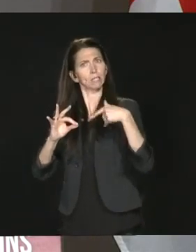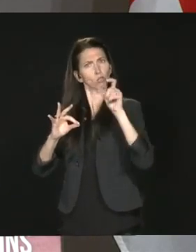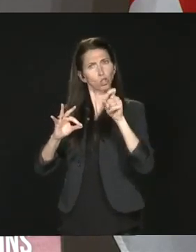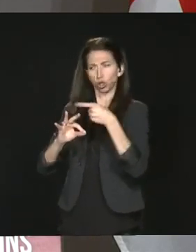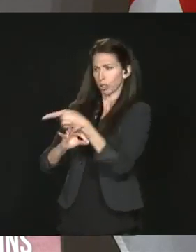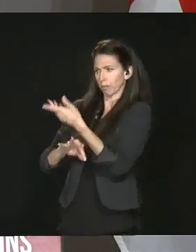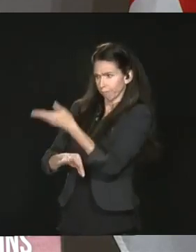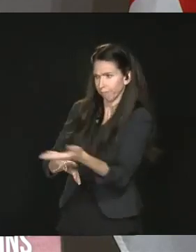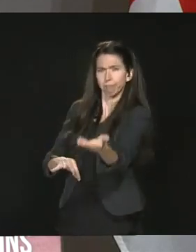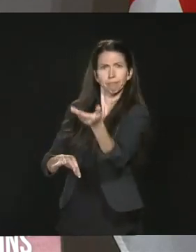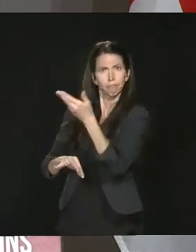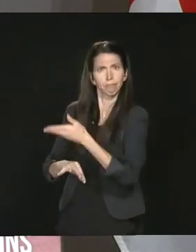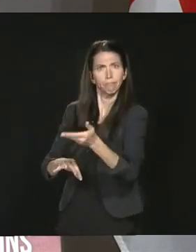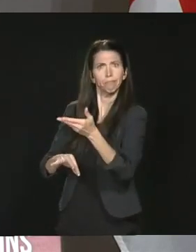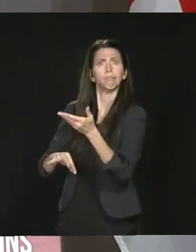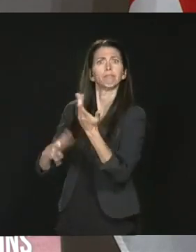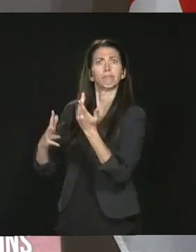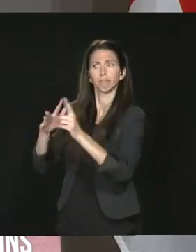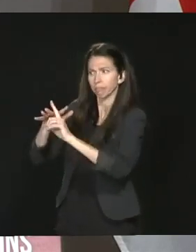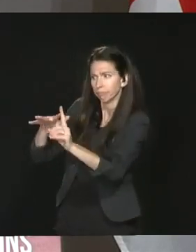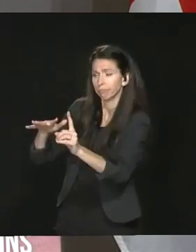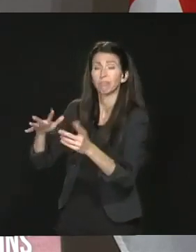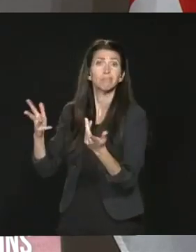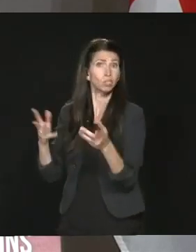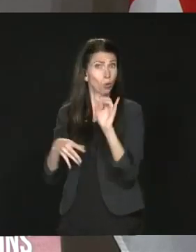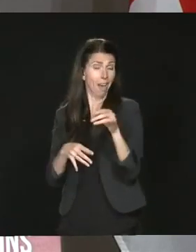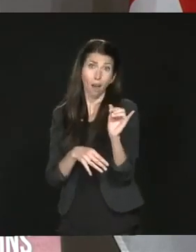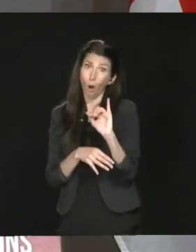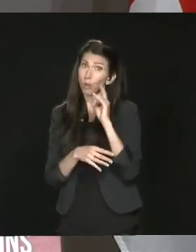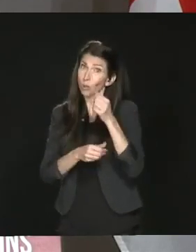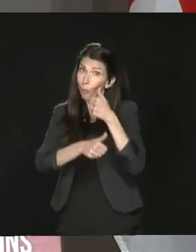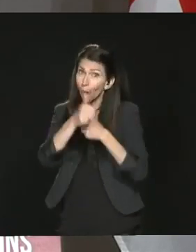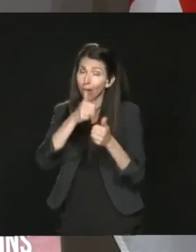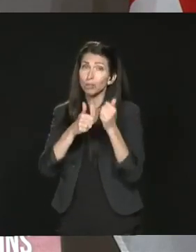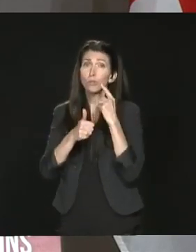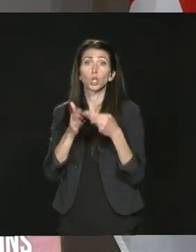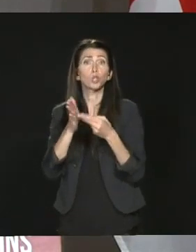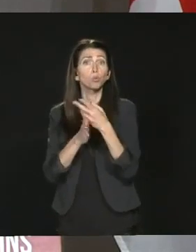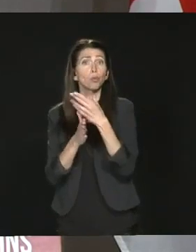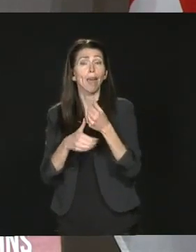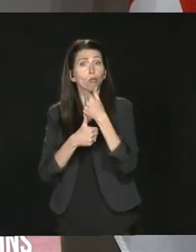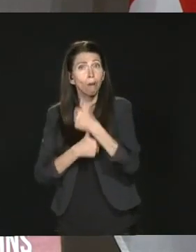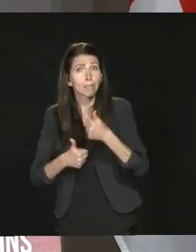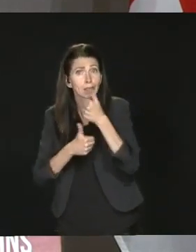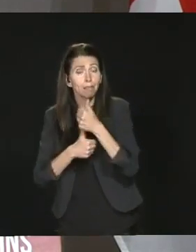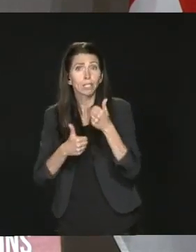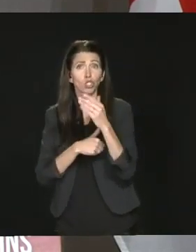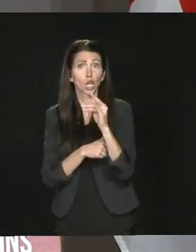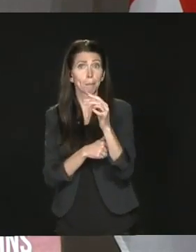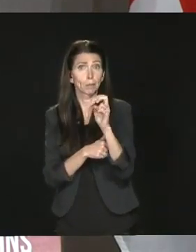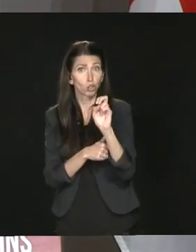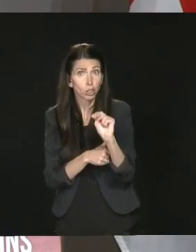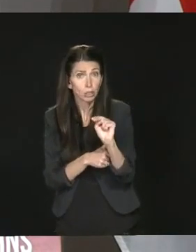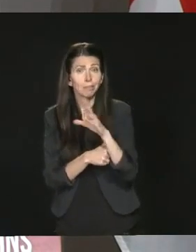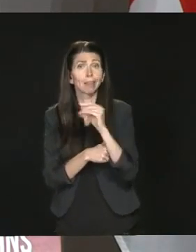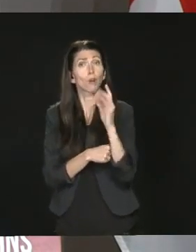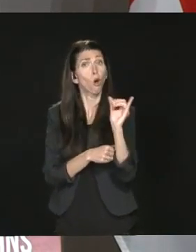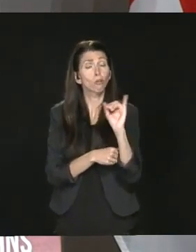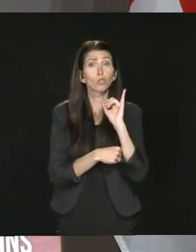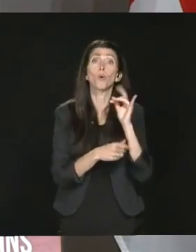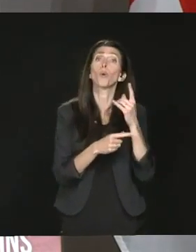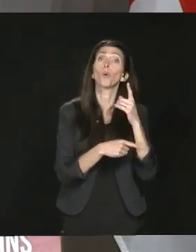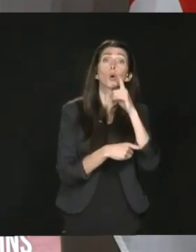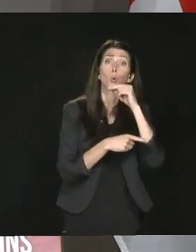and Reconciliation Commission and the Missing and Murdered Indigenous Women and Girls inquiry. Yet, even today, it doesn't seem like that